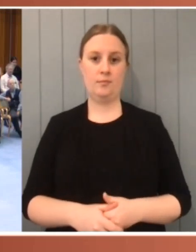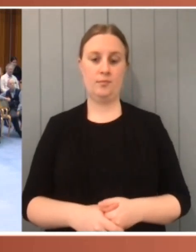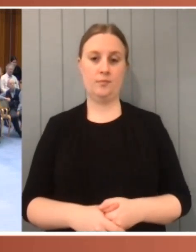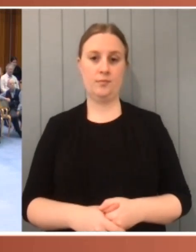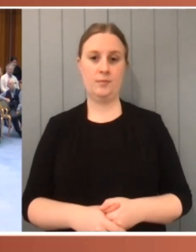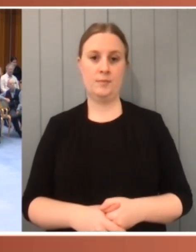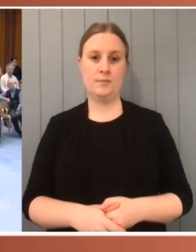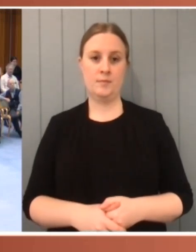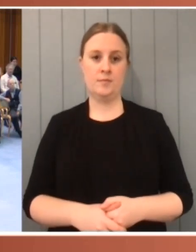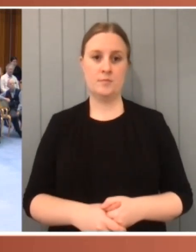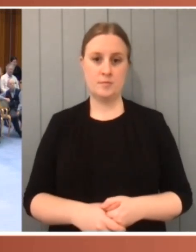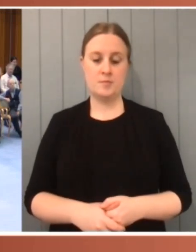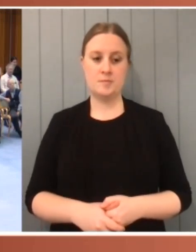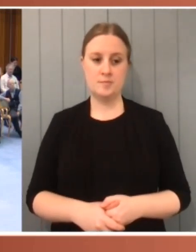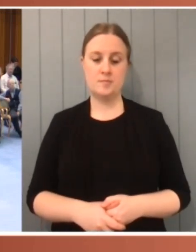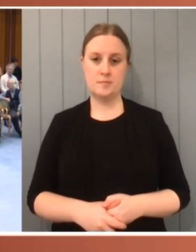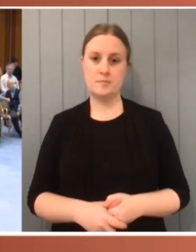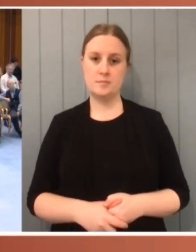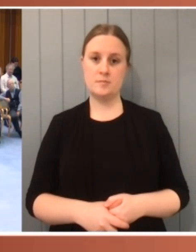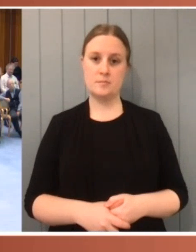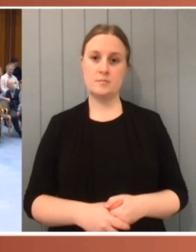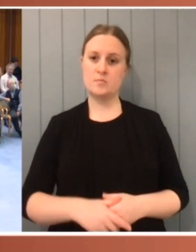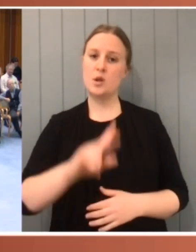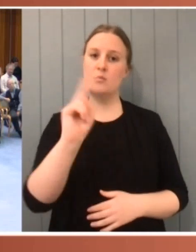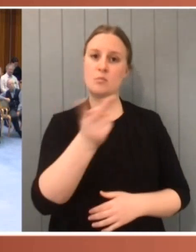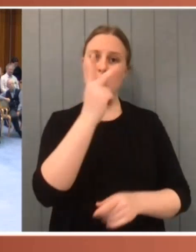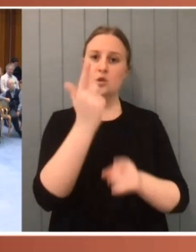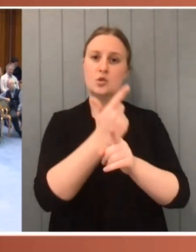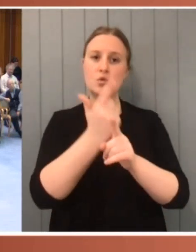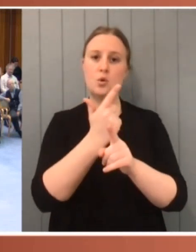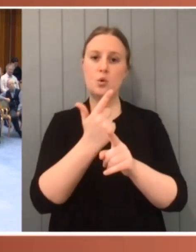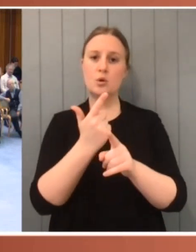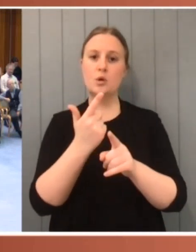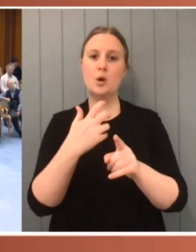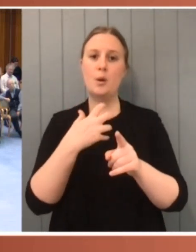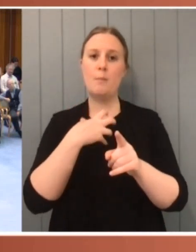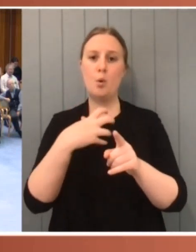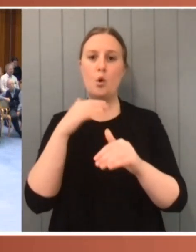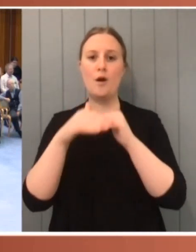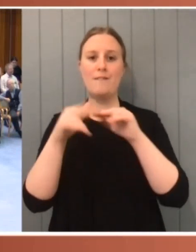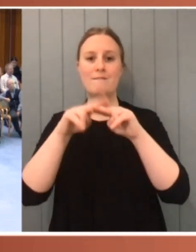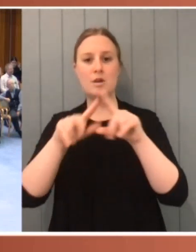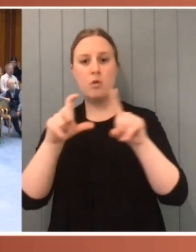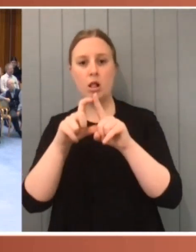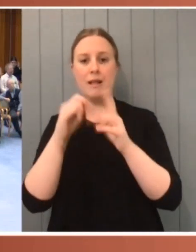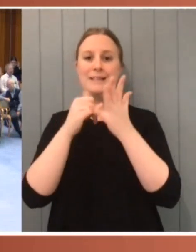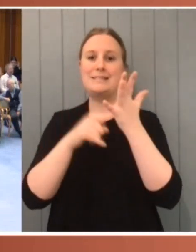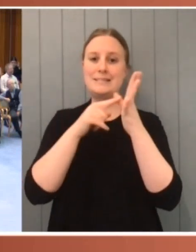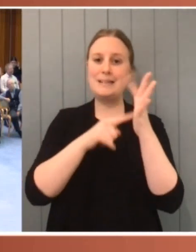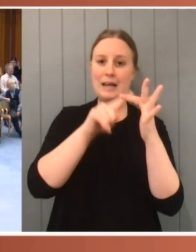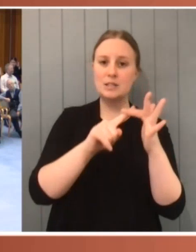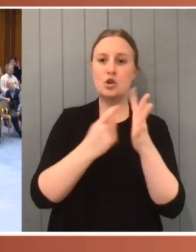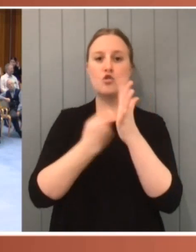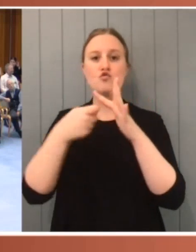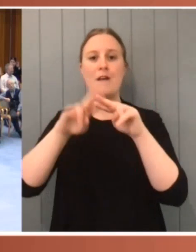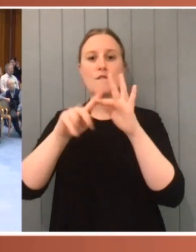Both our speakers seem to have been talking mainly about the federal, the state or the referendum level. What about the local and city government